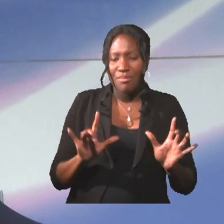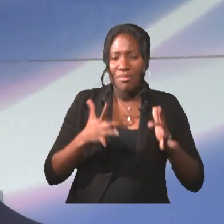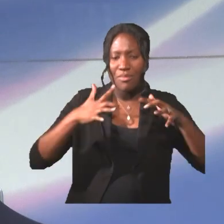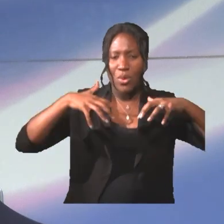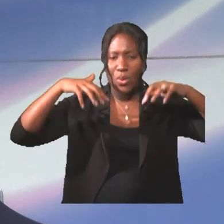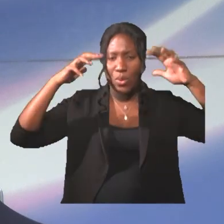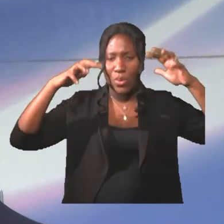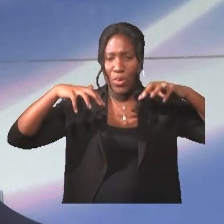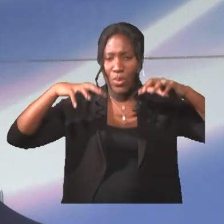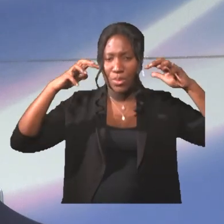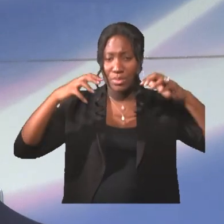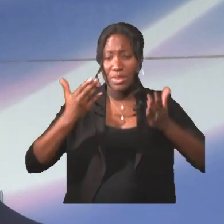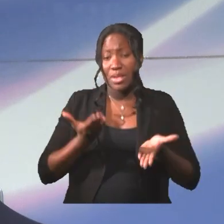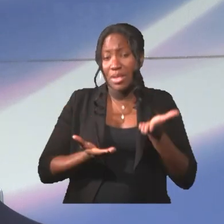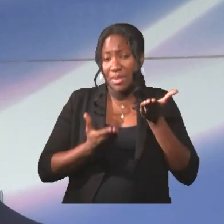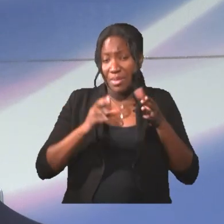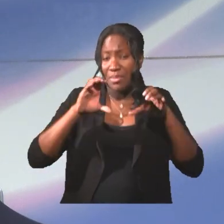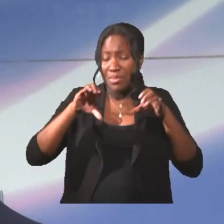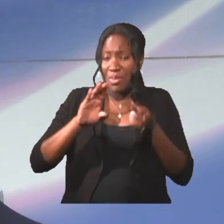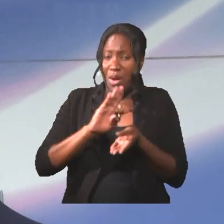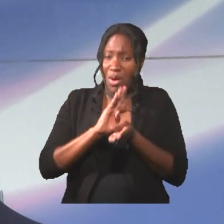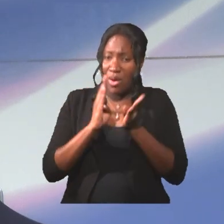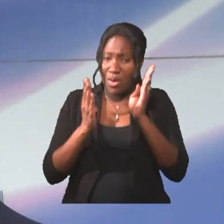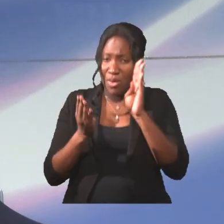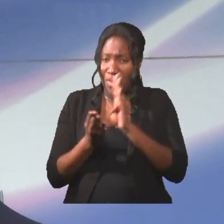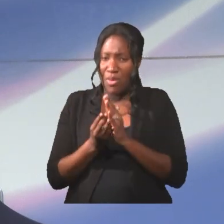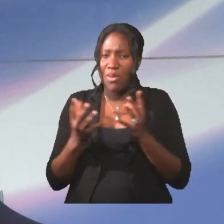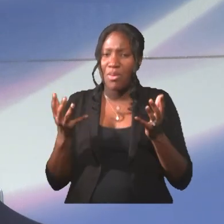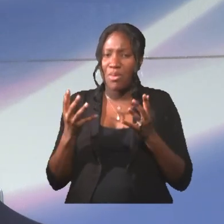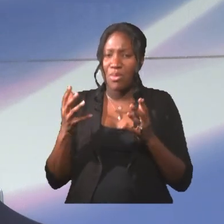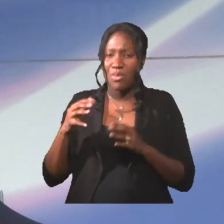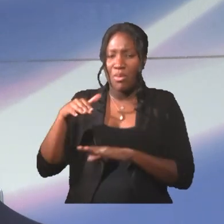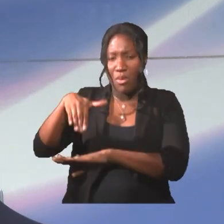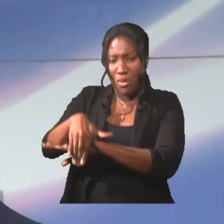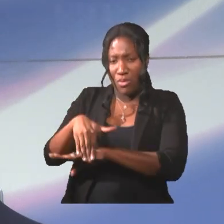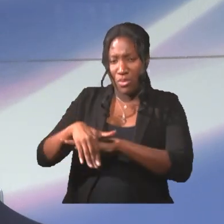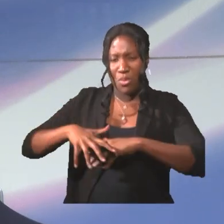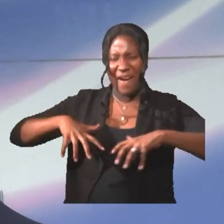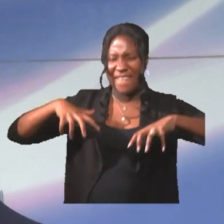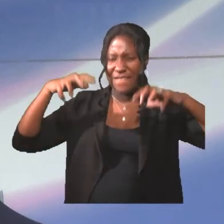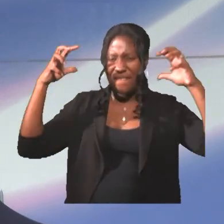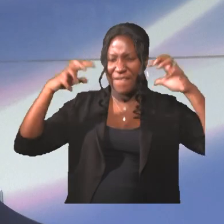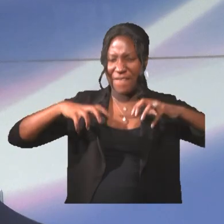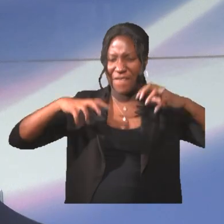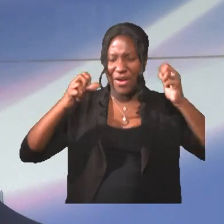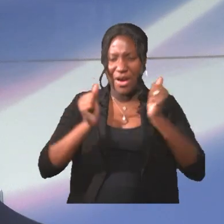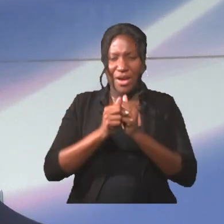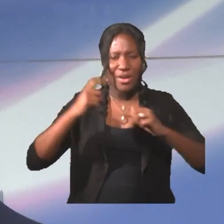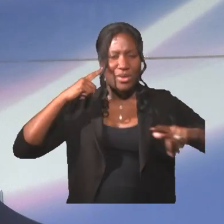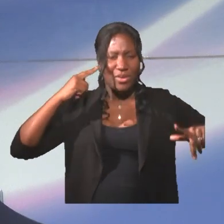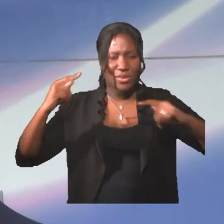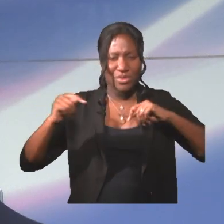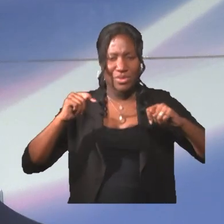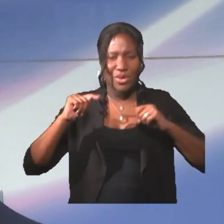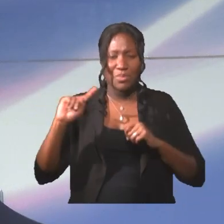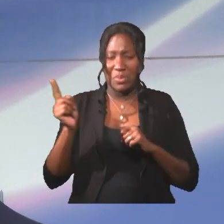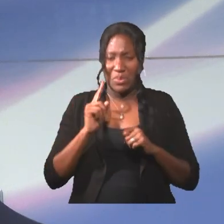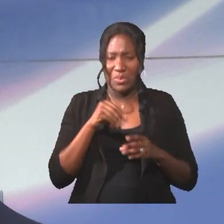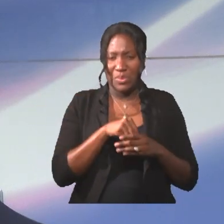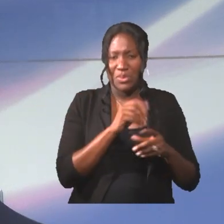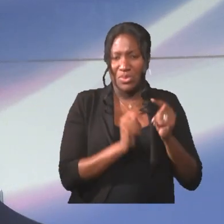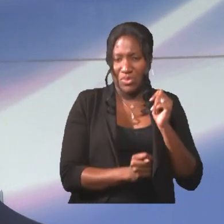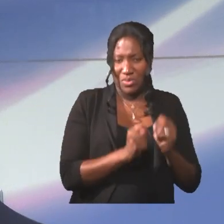accompanying light to moderate showers. There is a low to medium chance of the late morning to afternoon heavier shower and or